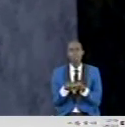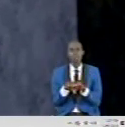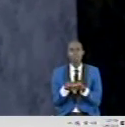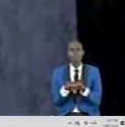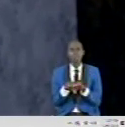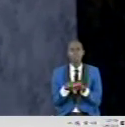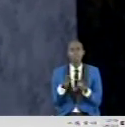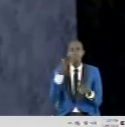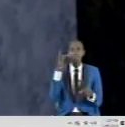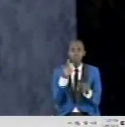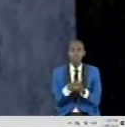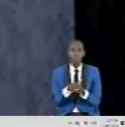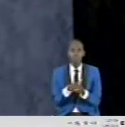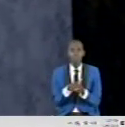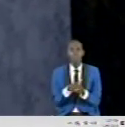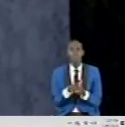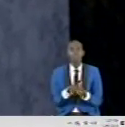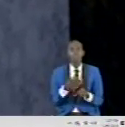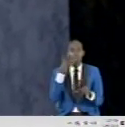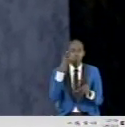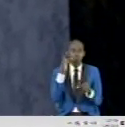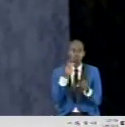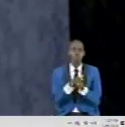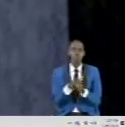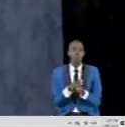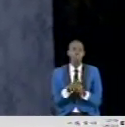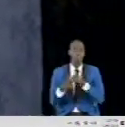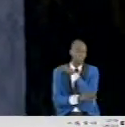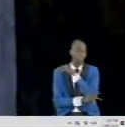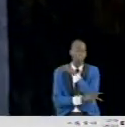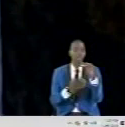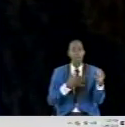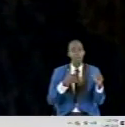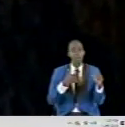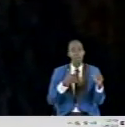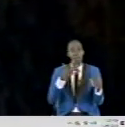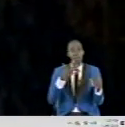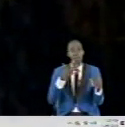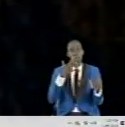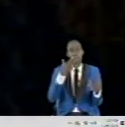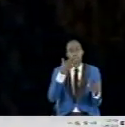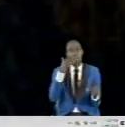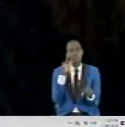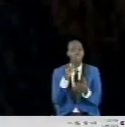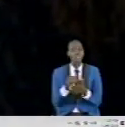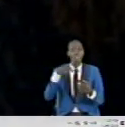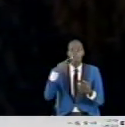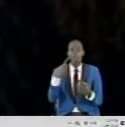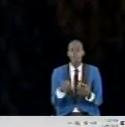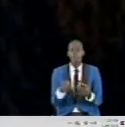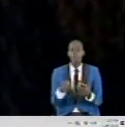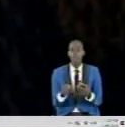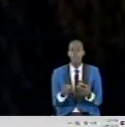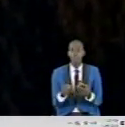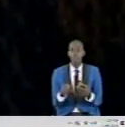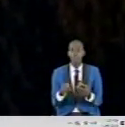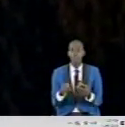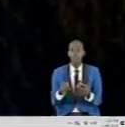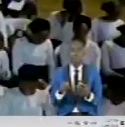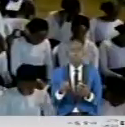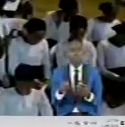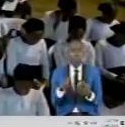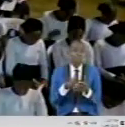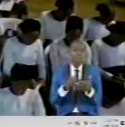immediately the Passover took place then the Covenant came three things